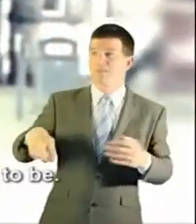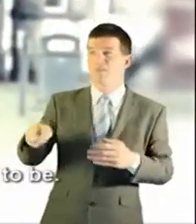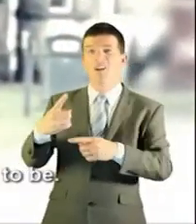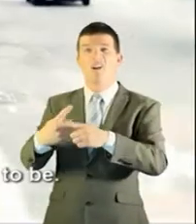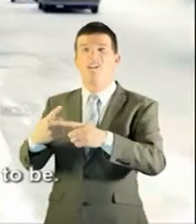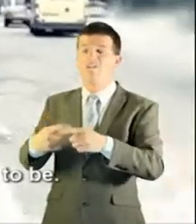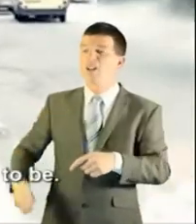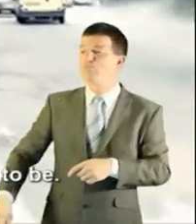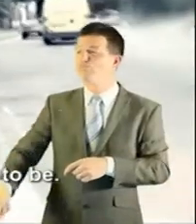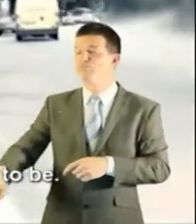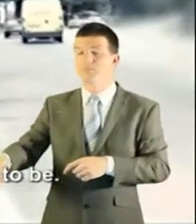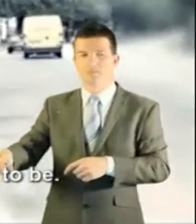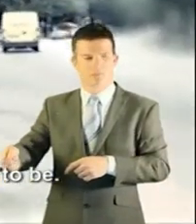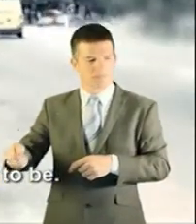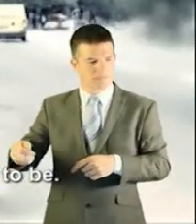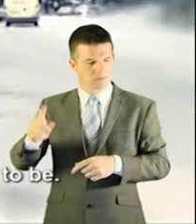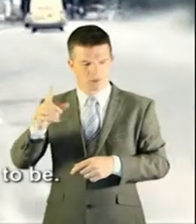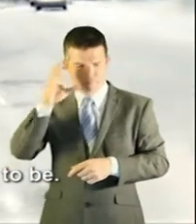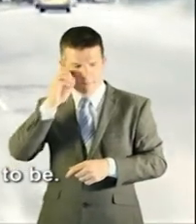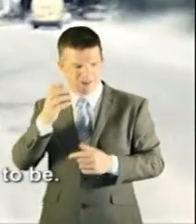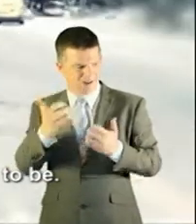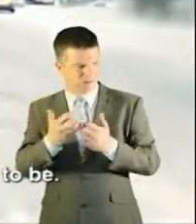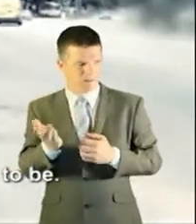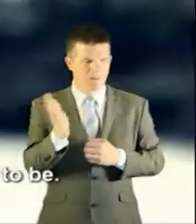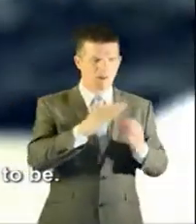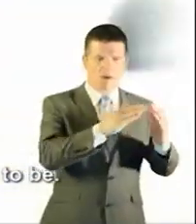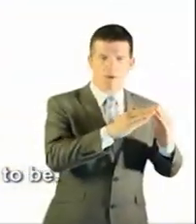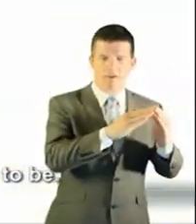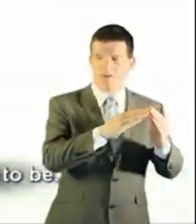he can't remember where he is supposed to be or where he is now.